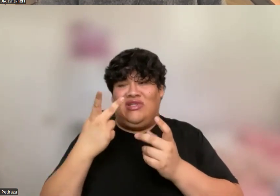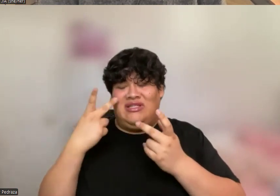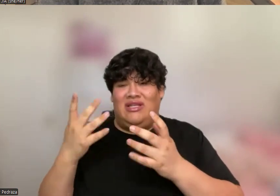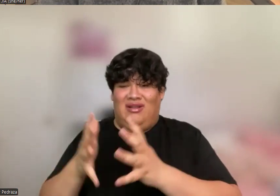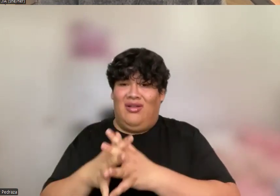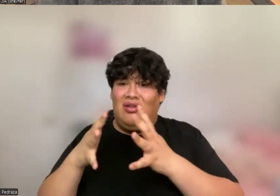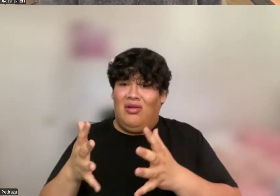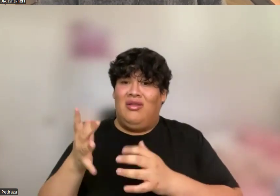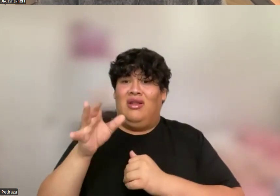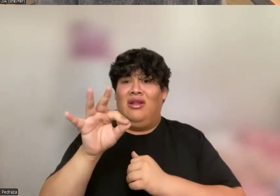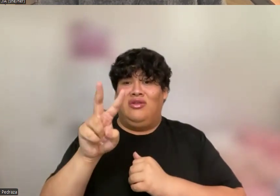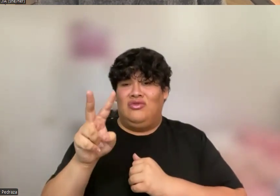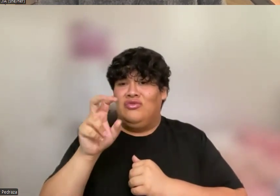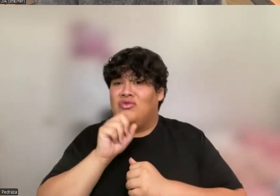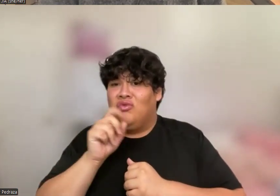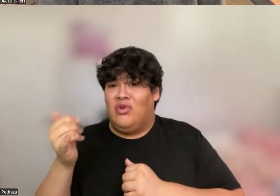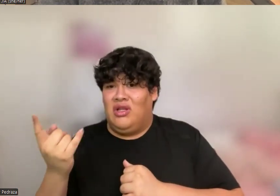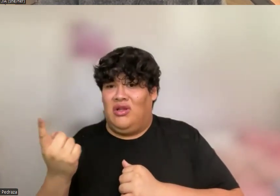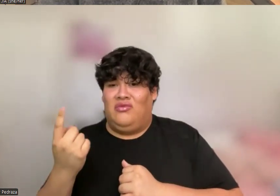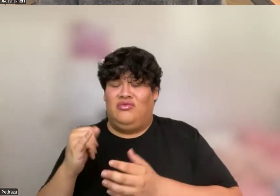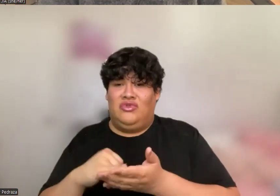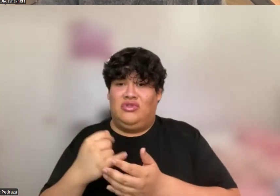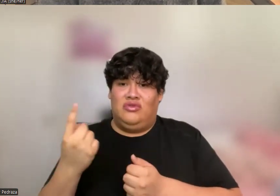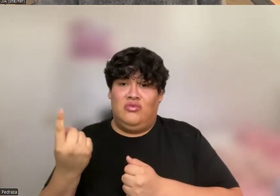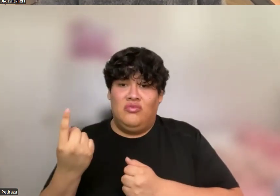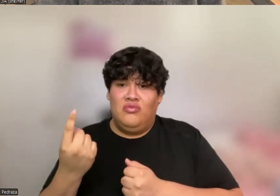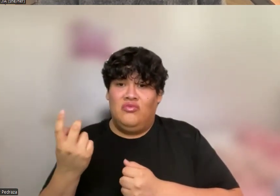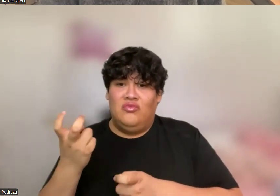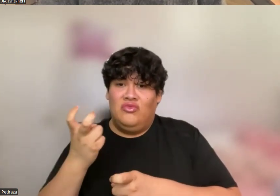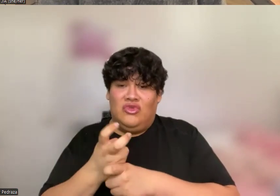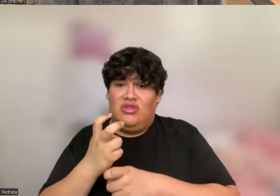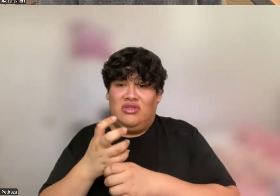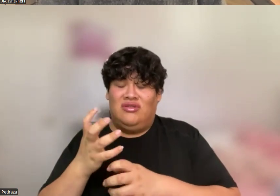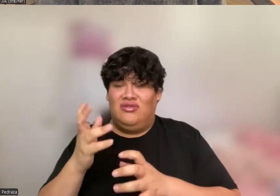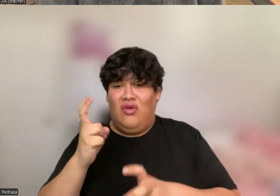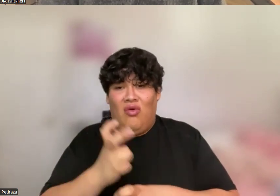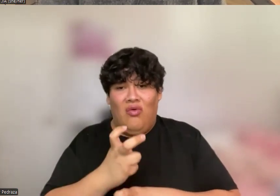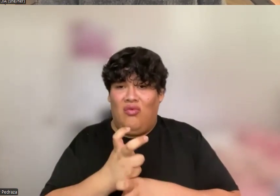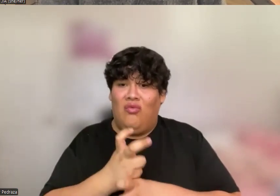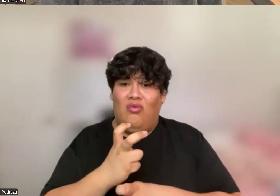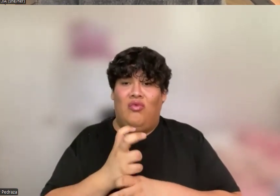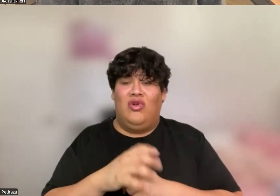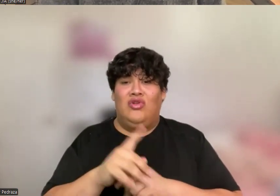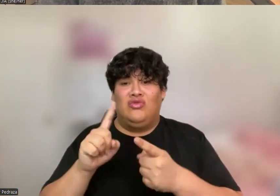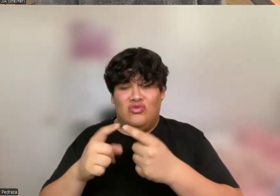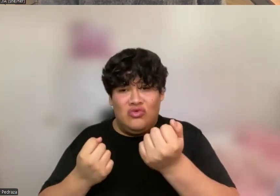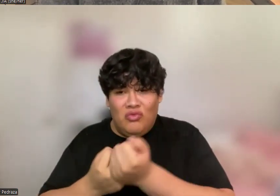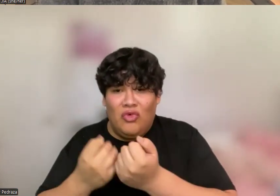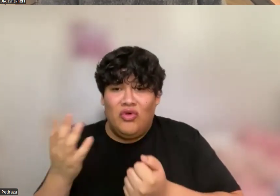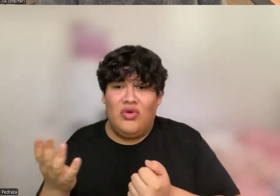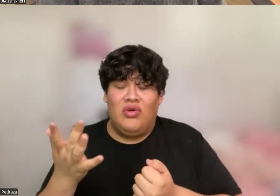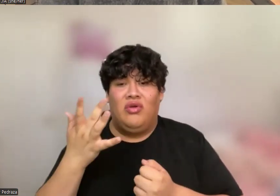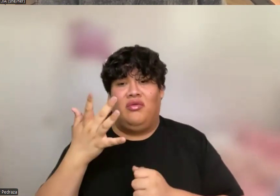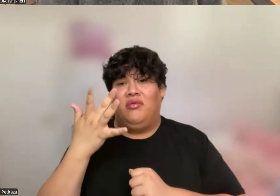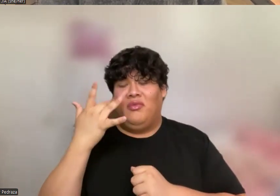The 92-year-old right now, she's in a sniff, and it's very challenging. It's very challenging to support her because she has a set